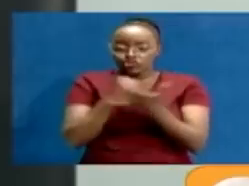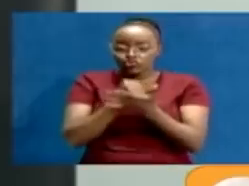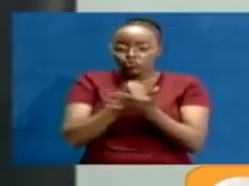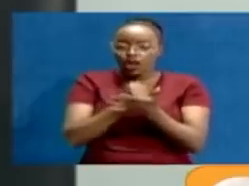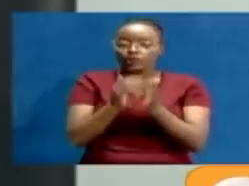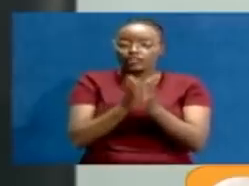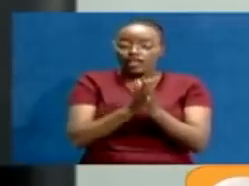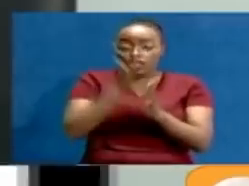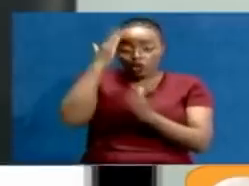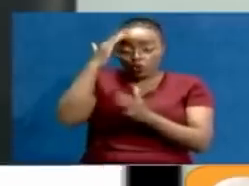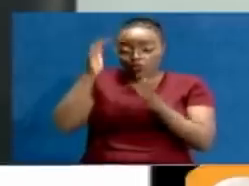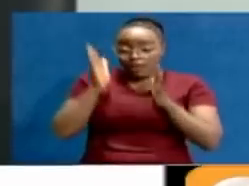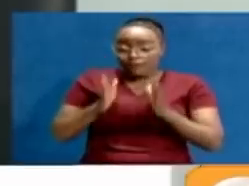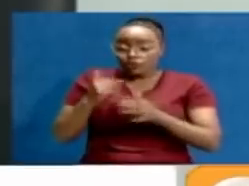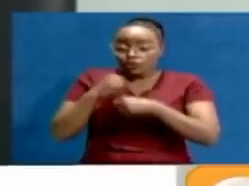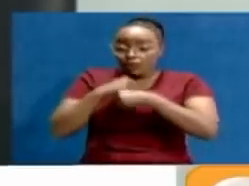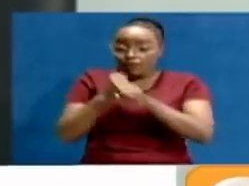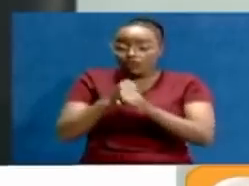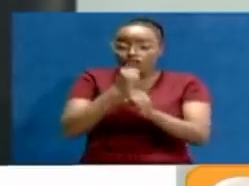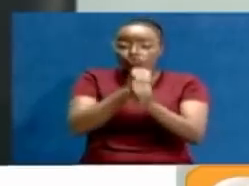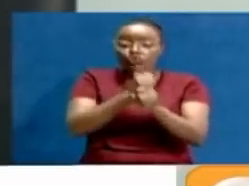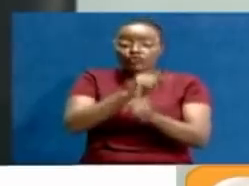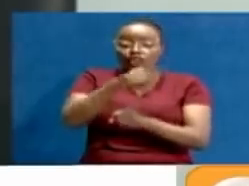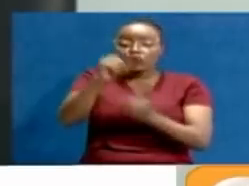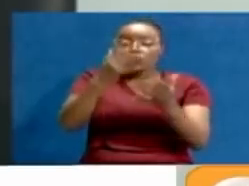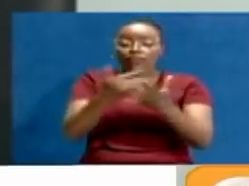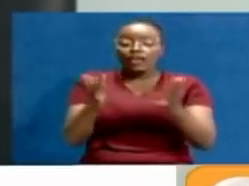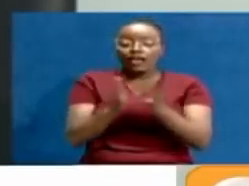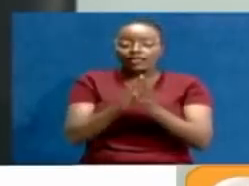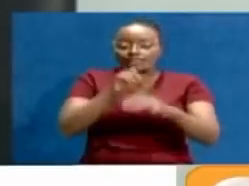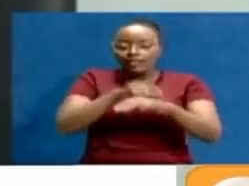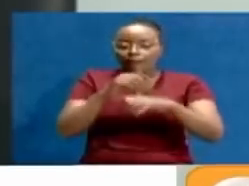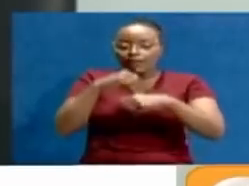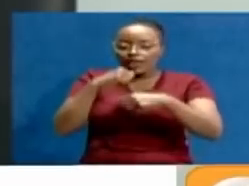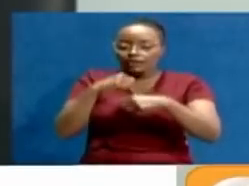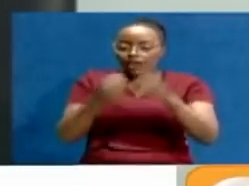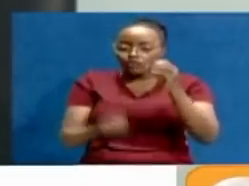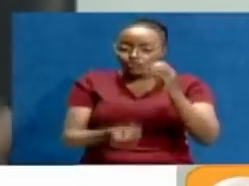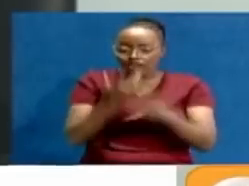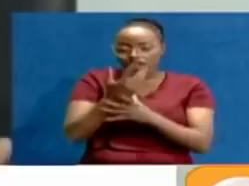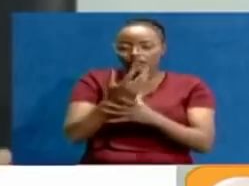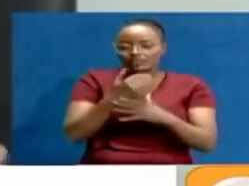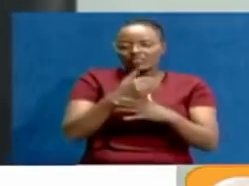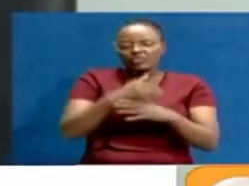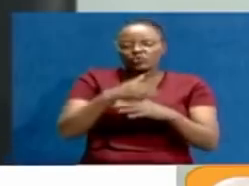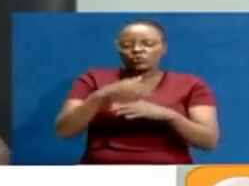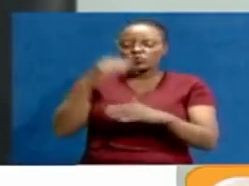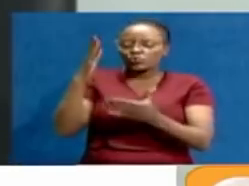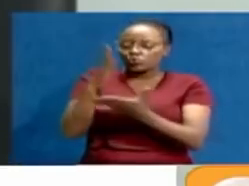audit and ensure that the producer is doing the right thing at the production level to avoid ending up with